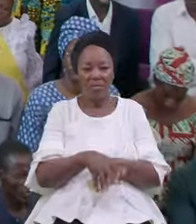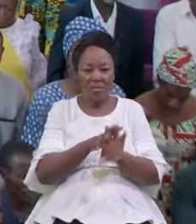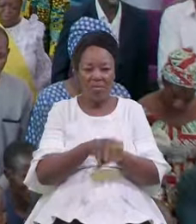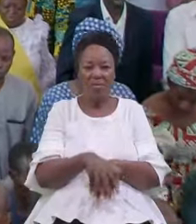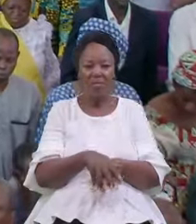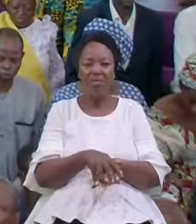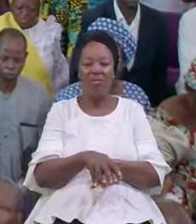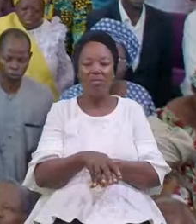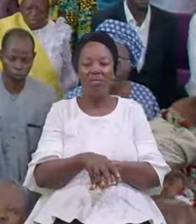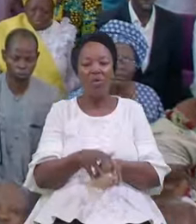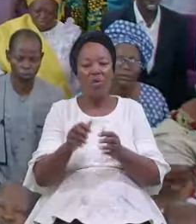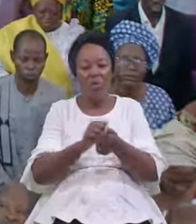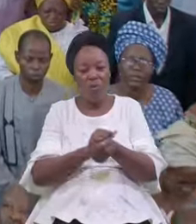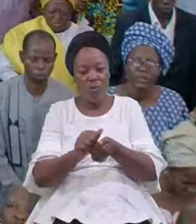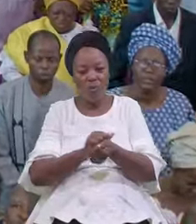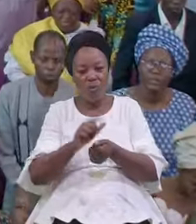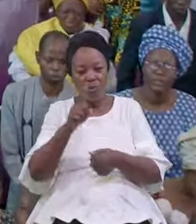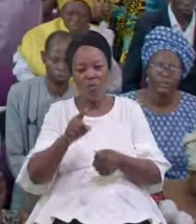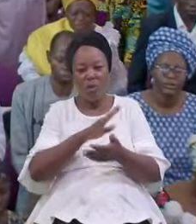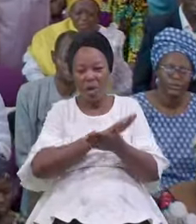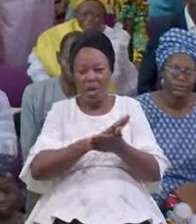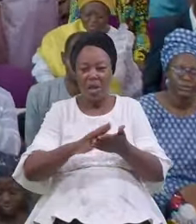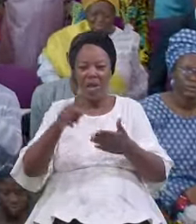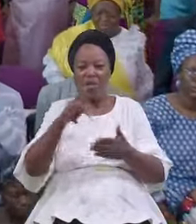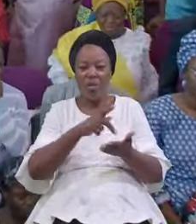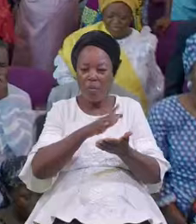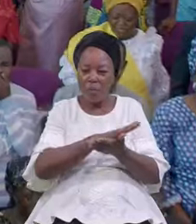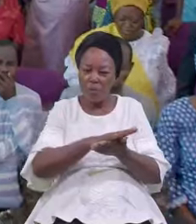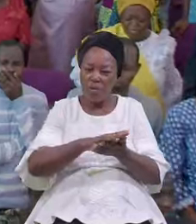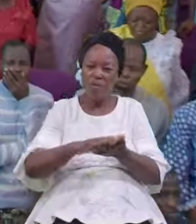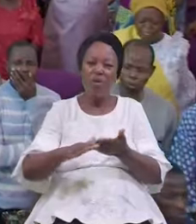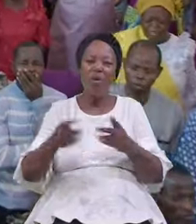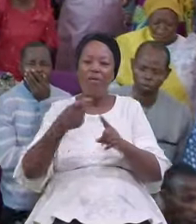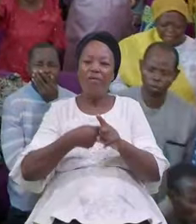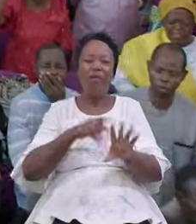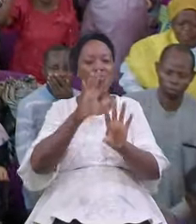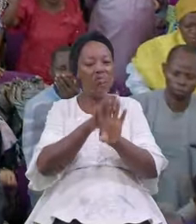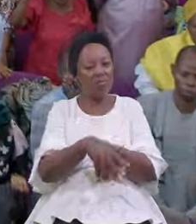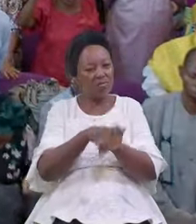Wash you, cleanse you, purge you from hypocrisy.